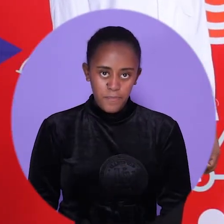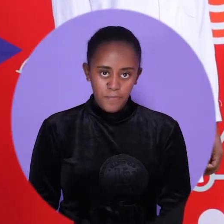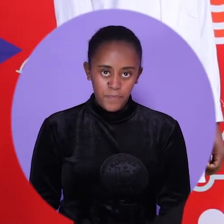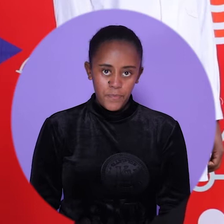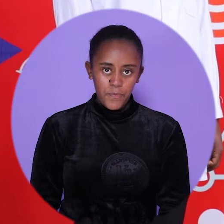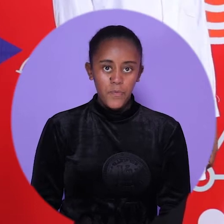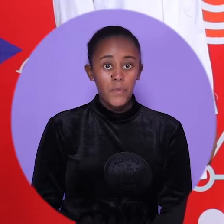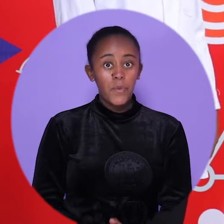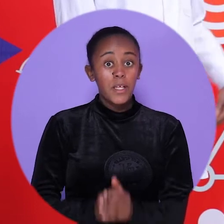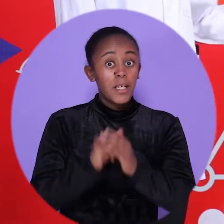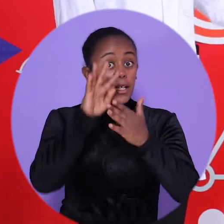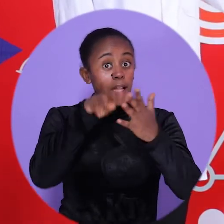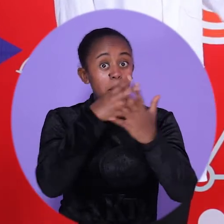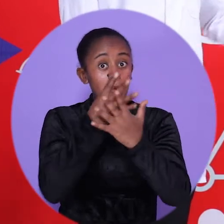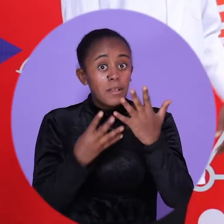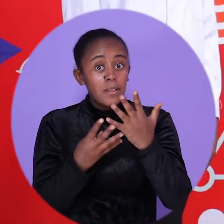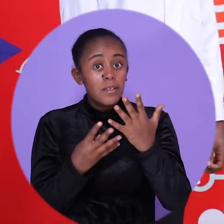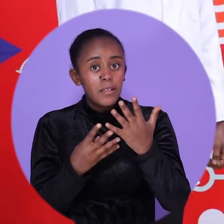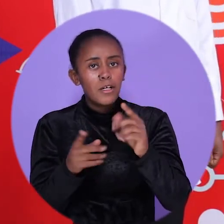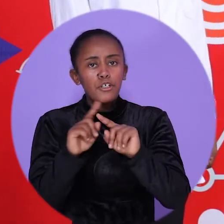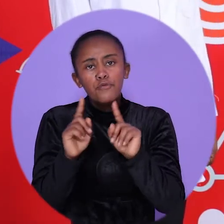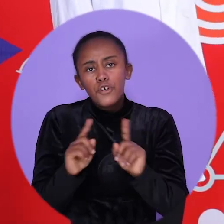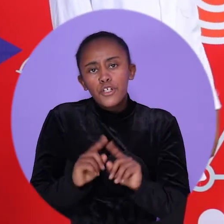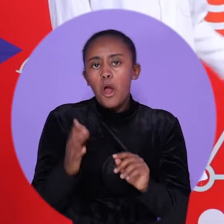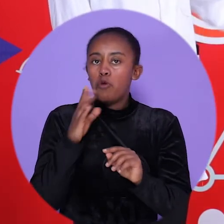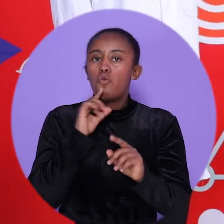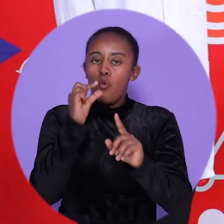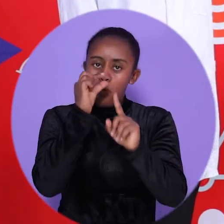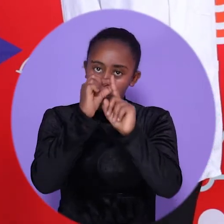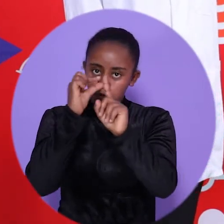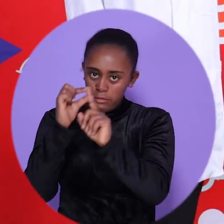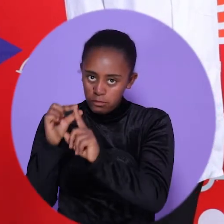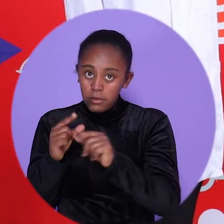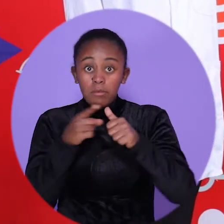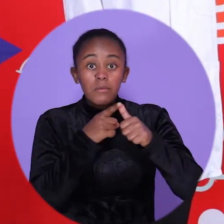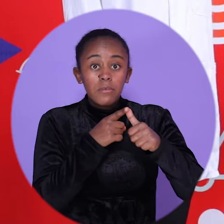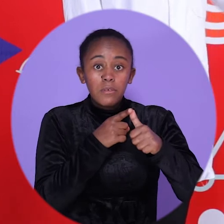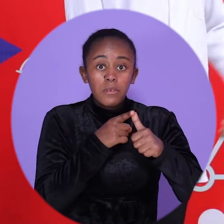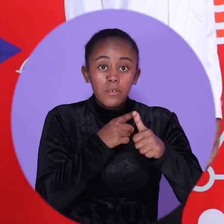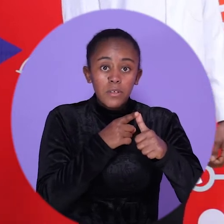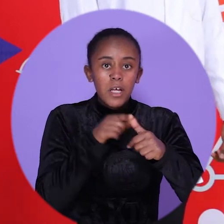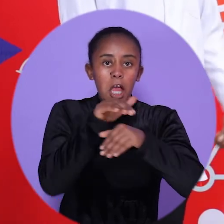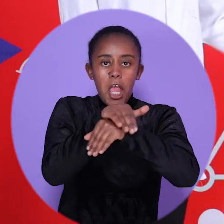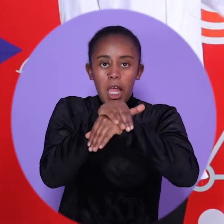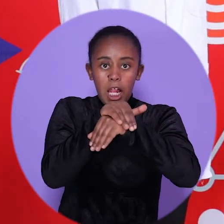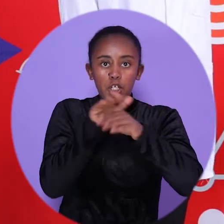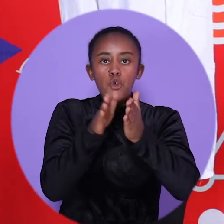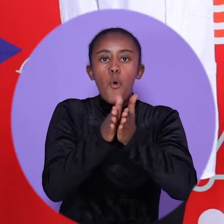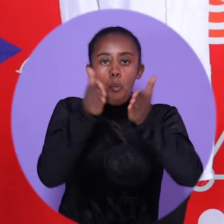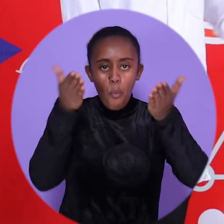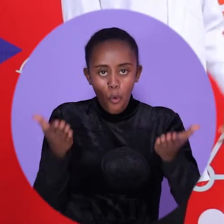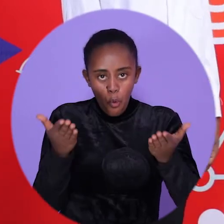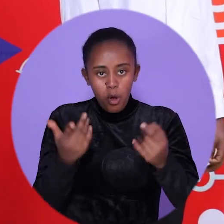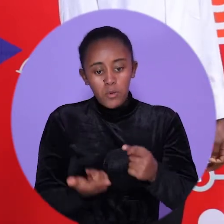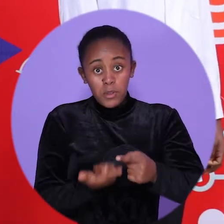In the table, there is different kinds of words. For the first one, English book. The second one